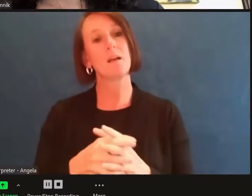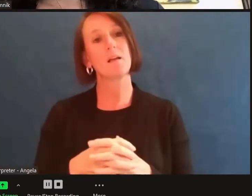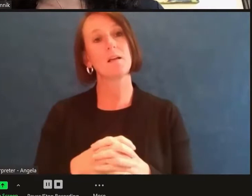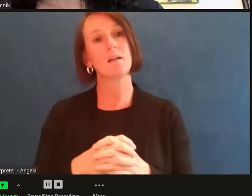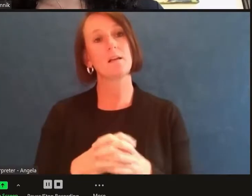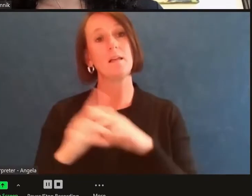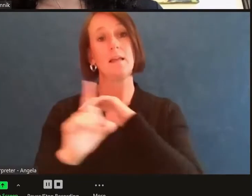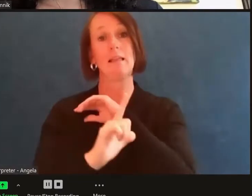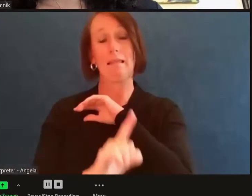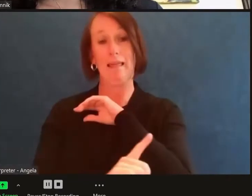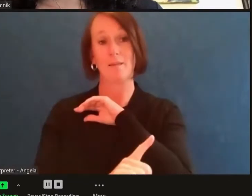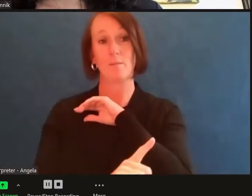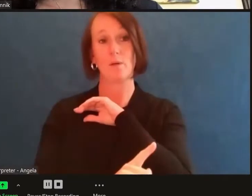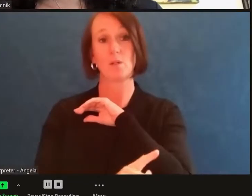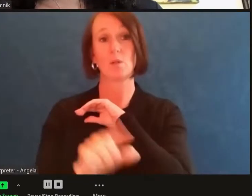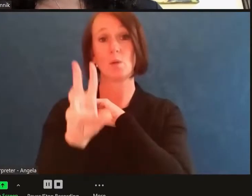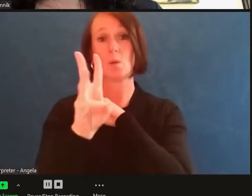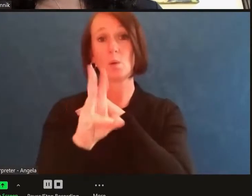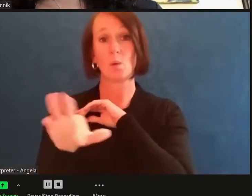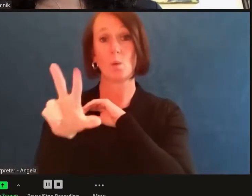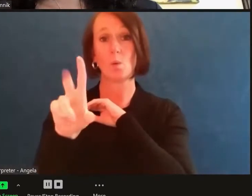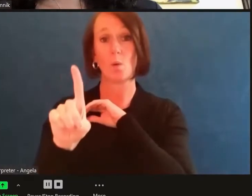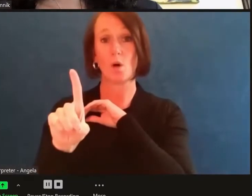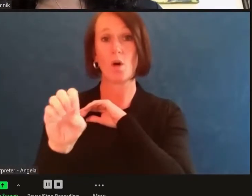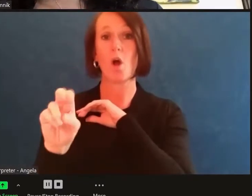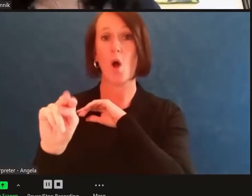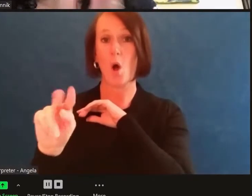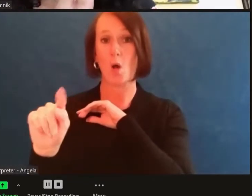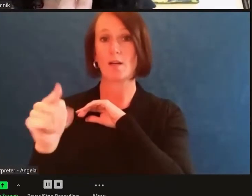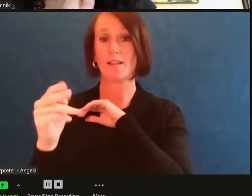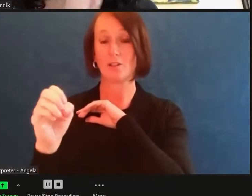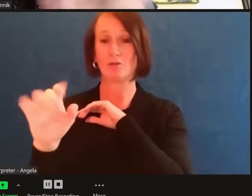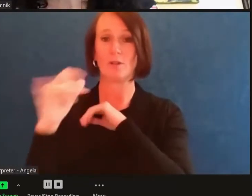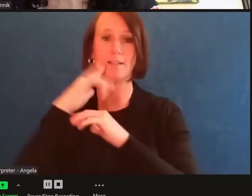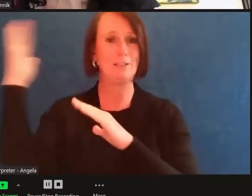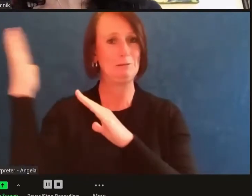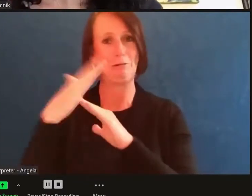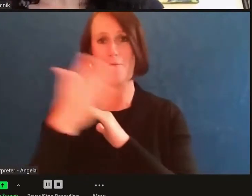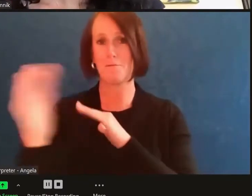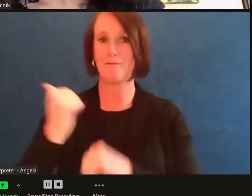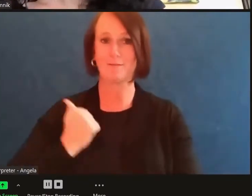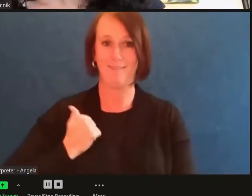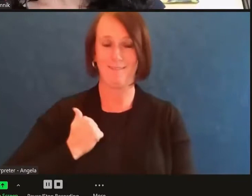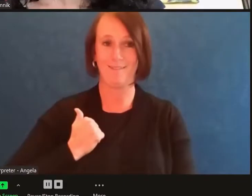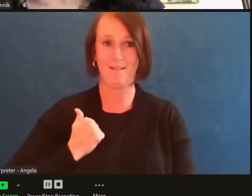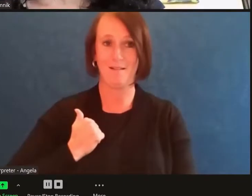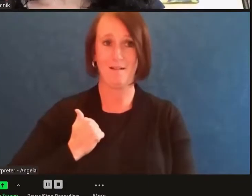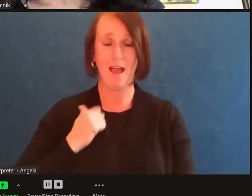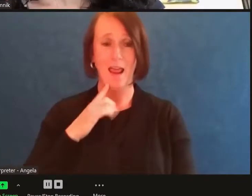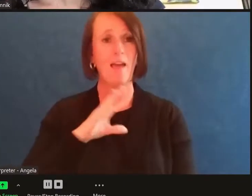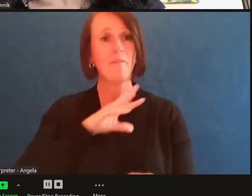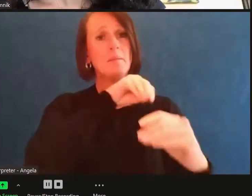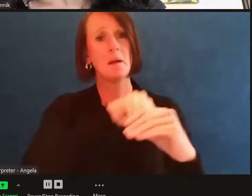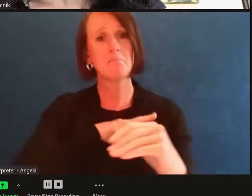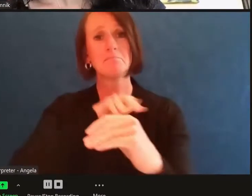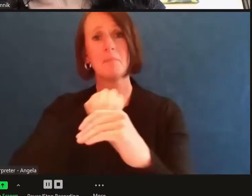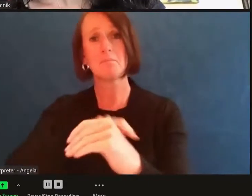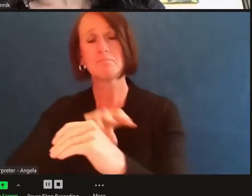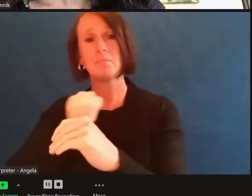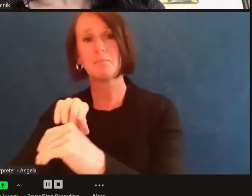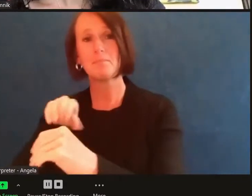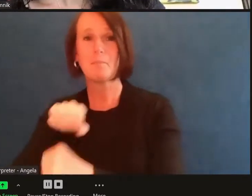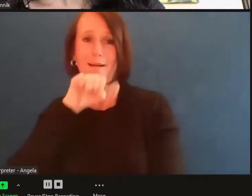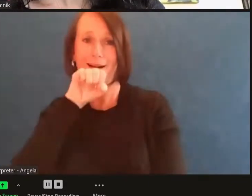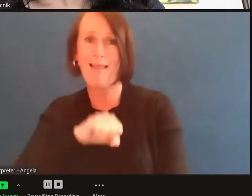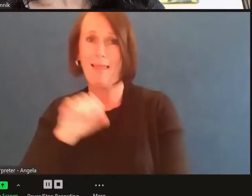word on the street is the word on the street in all of Canada. I've been in different word on the streets, and I kind of like Saskatchewan